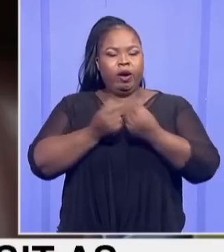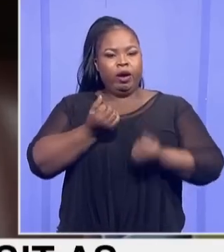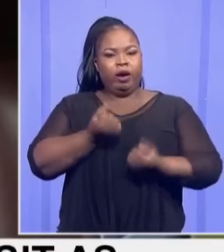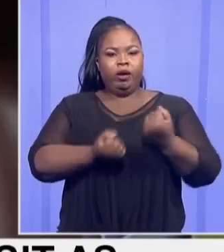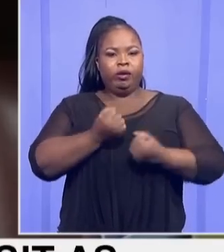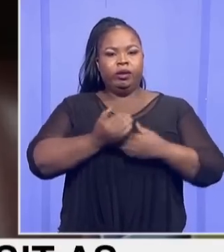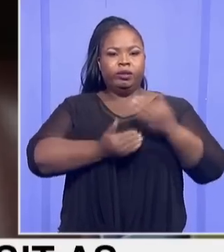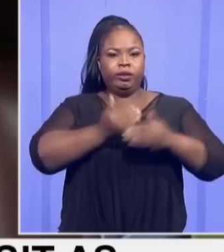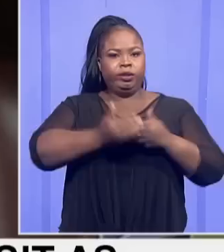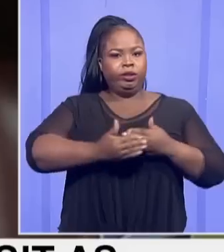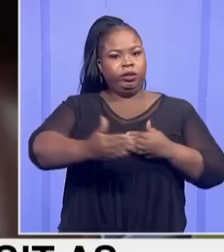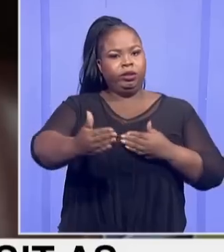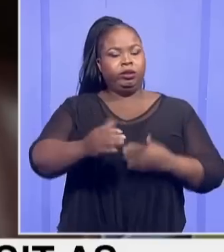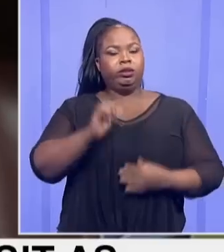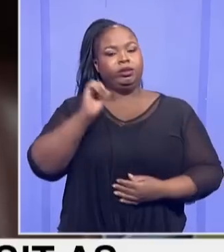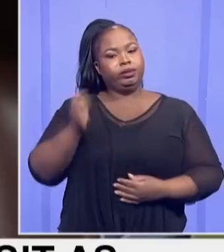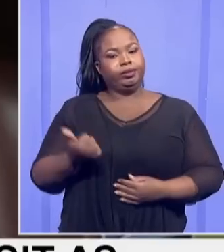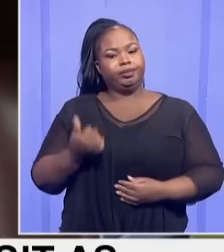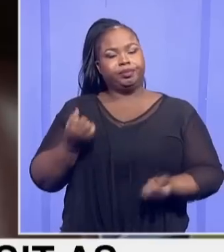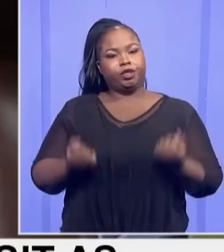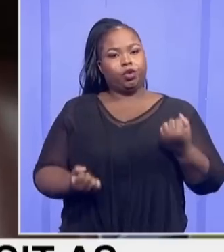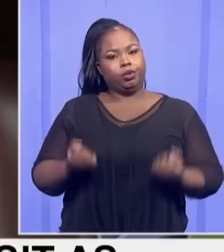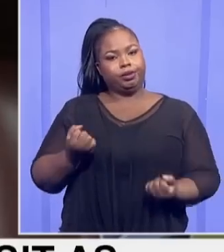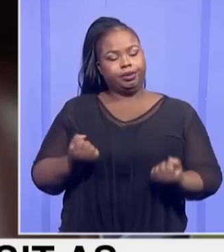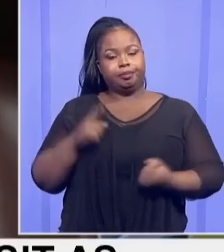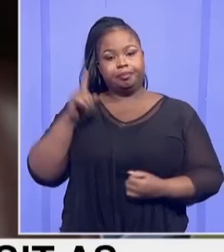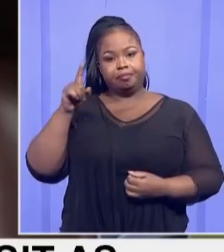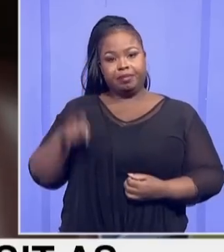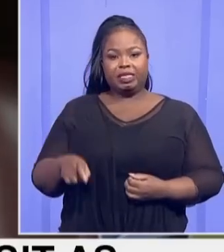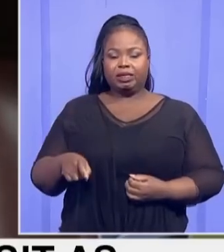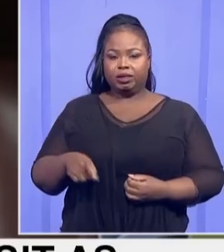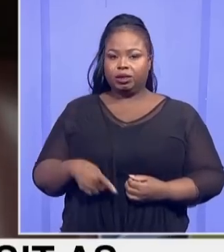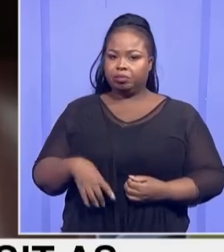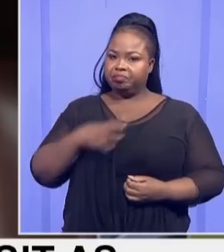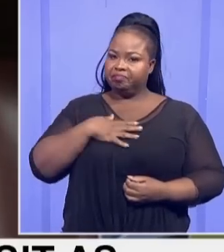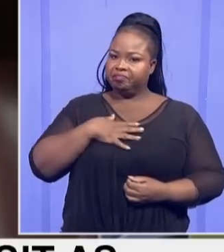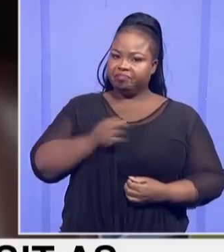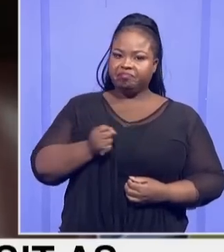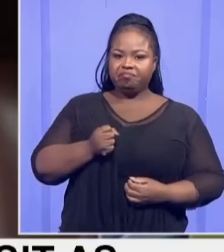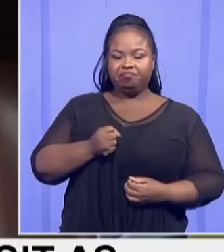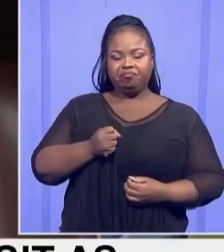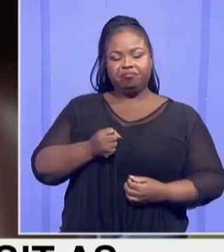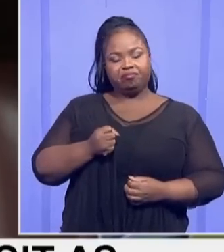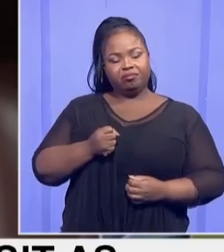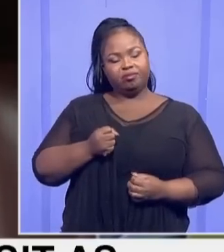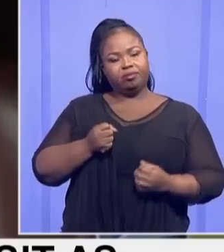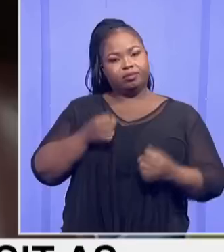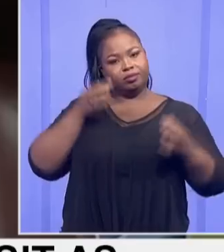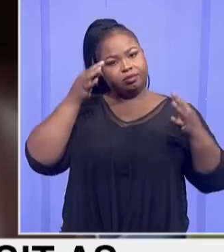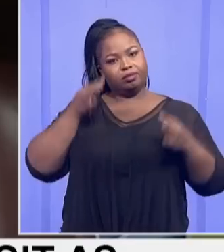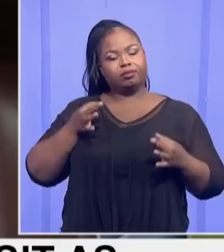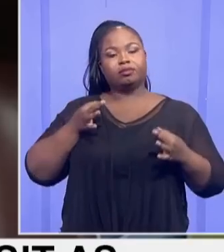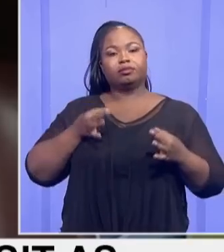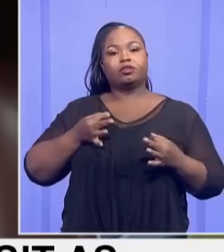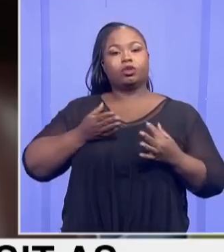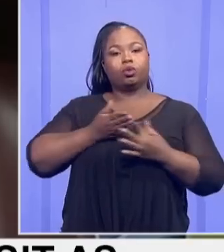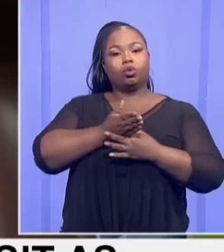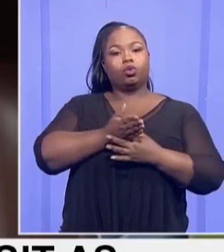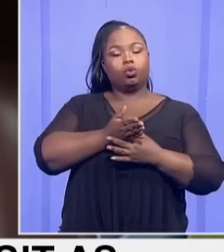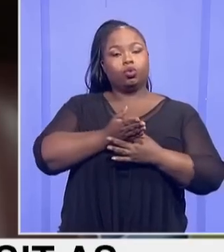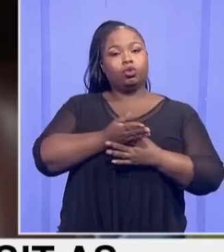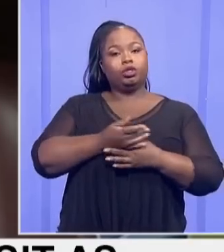proceedings, the court must fearlessly address this through its judgments and not